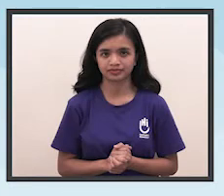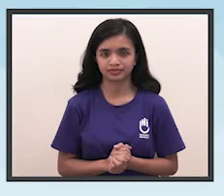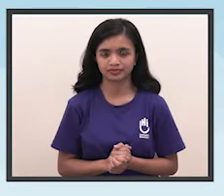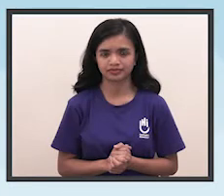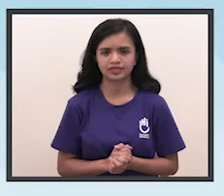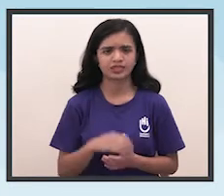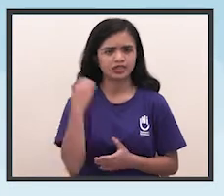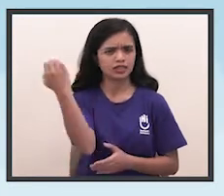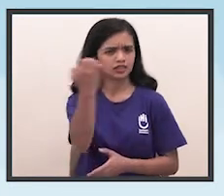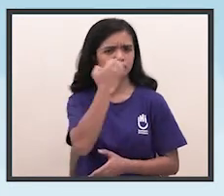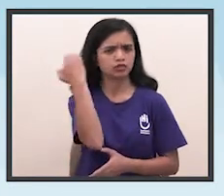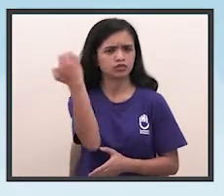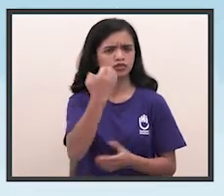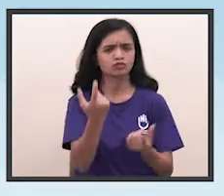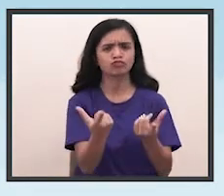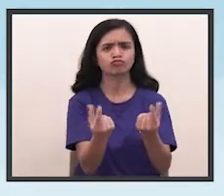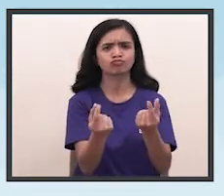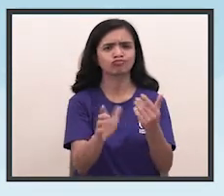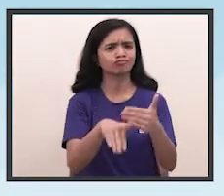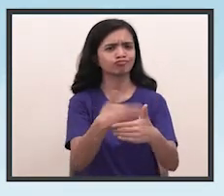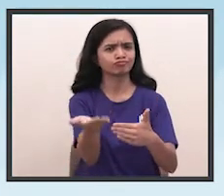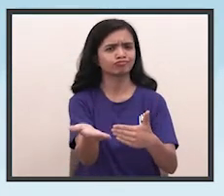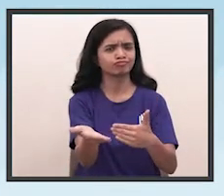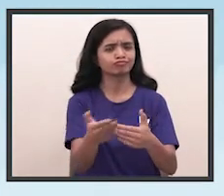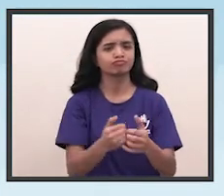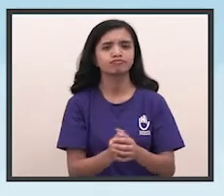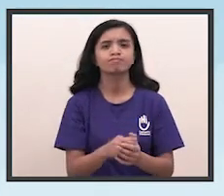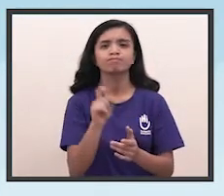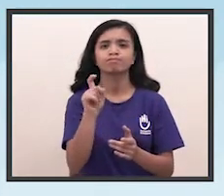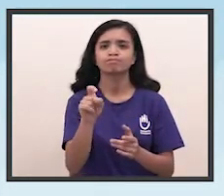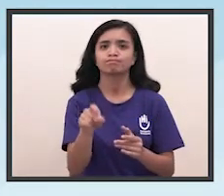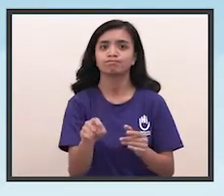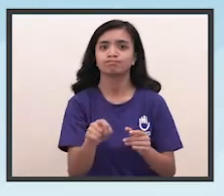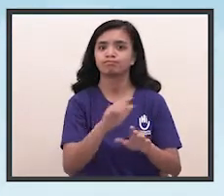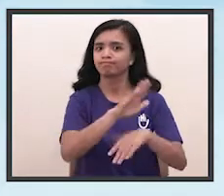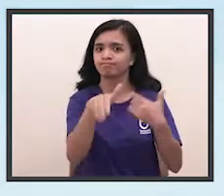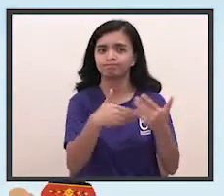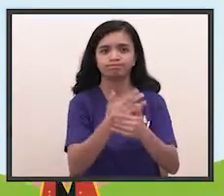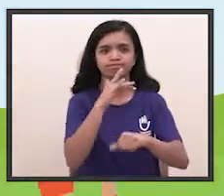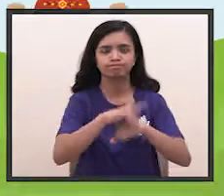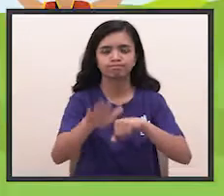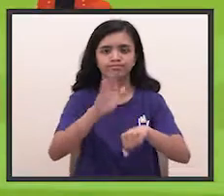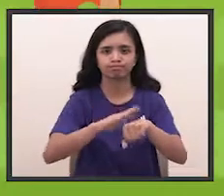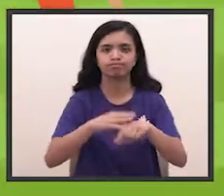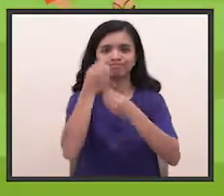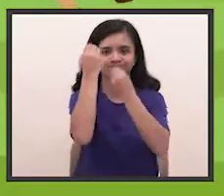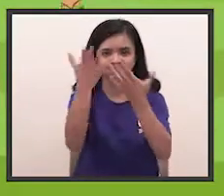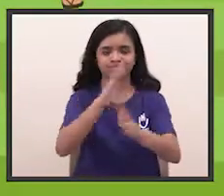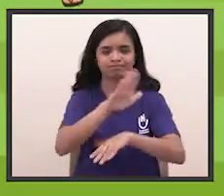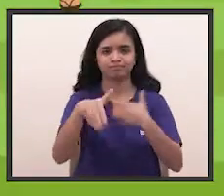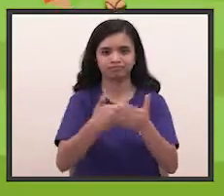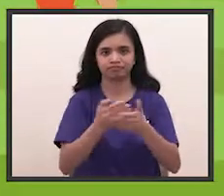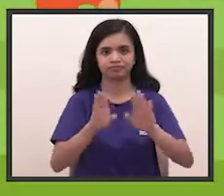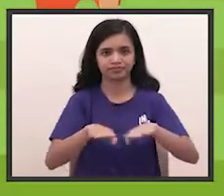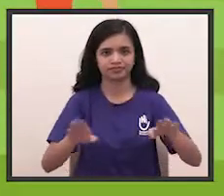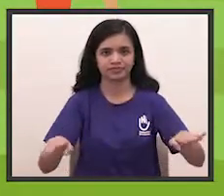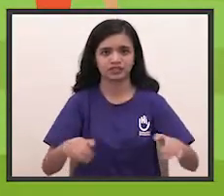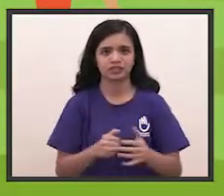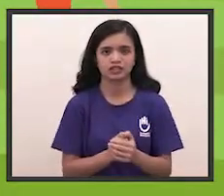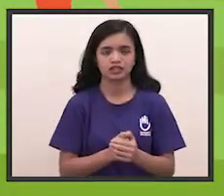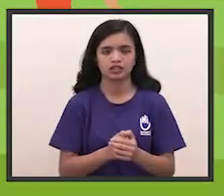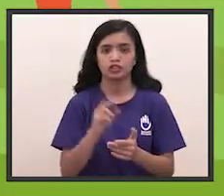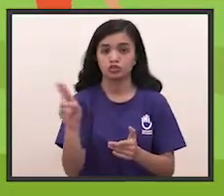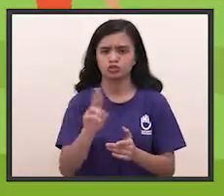Next, during an emergency, make sure that early warning reaches all children. Use